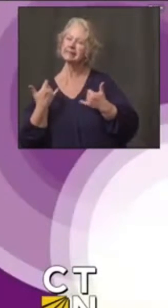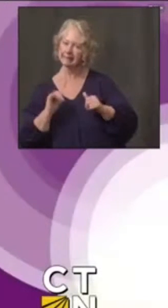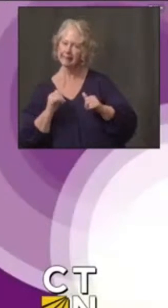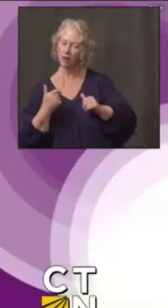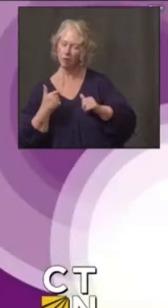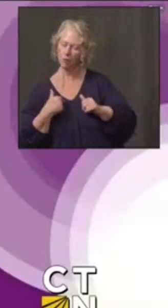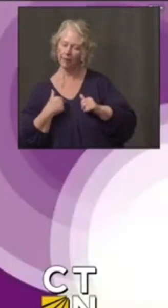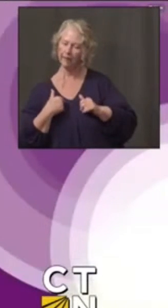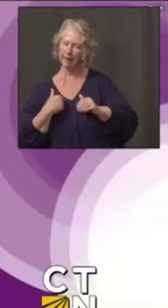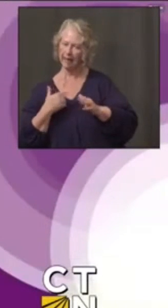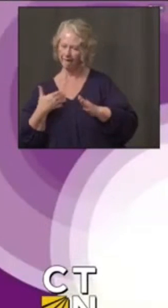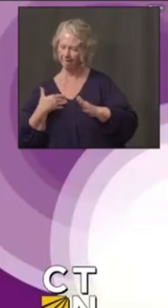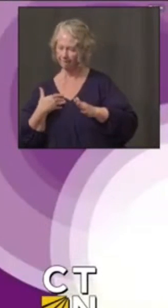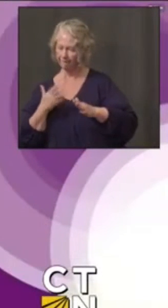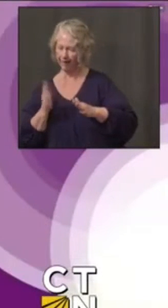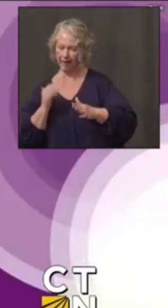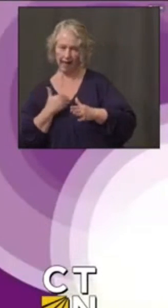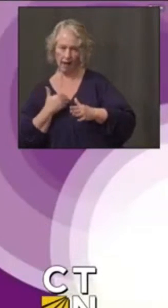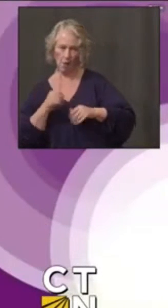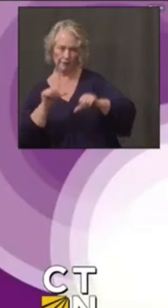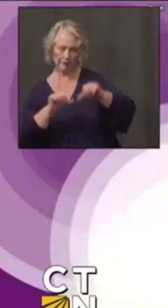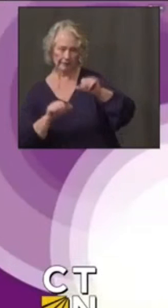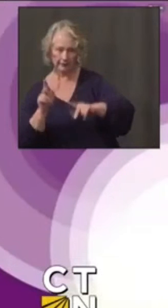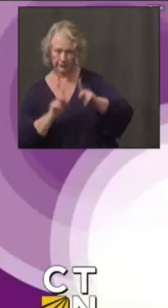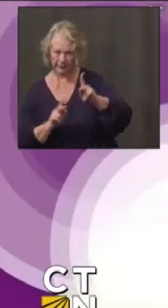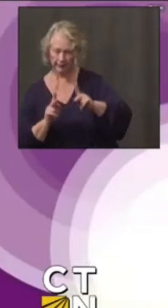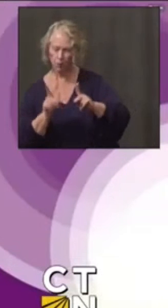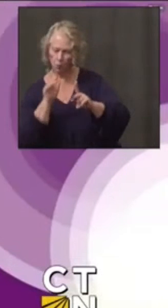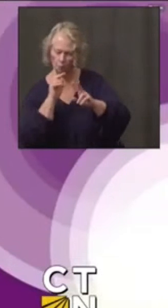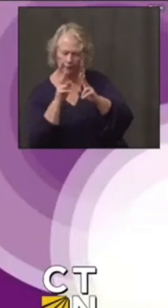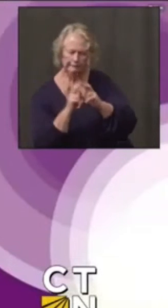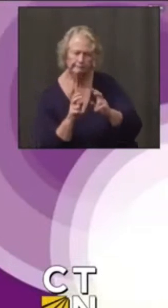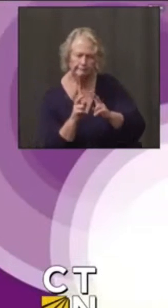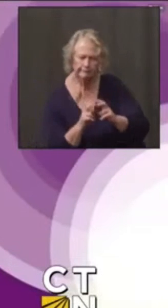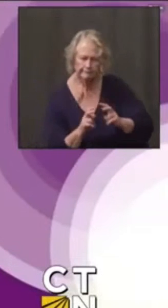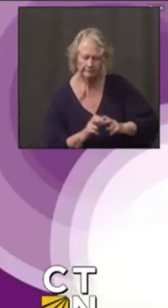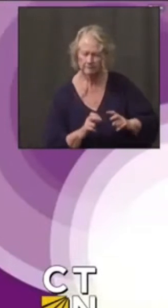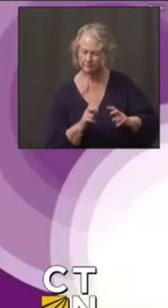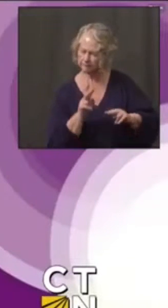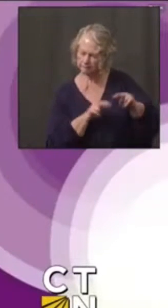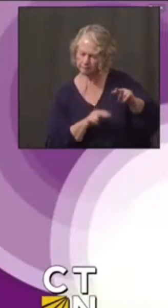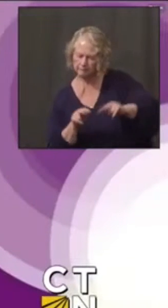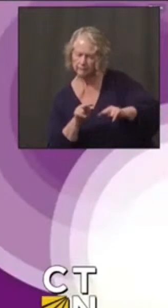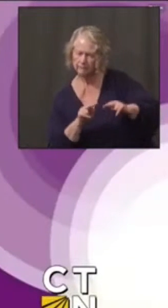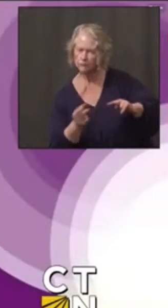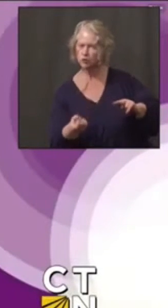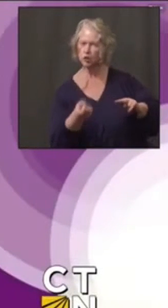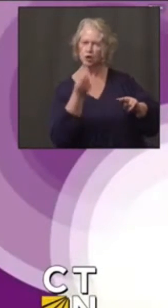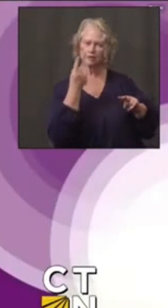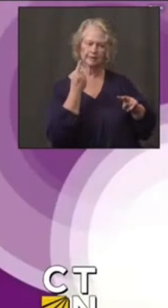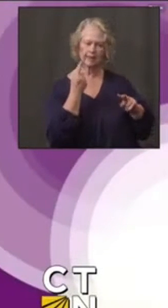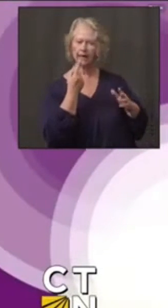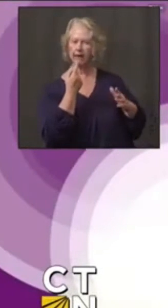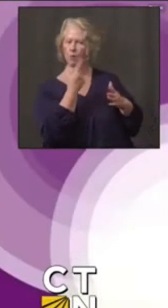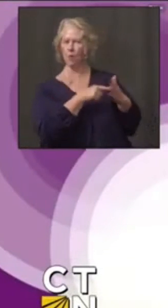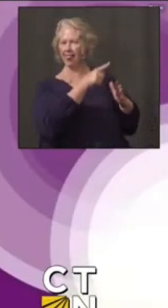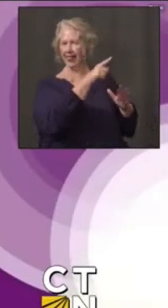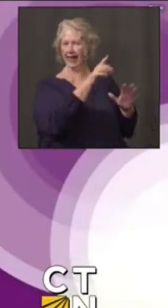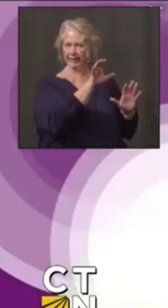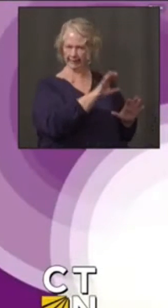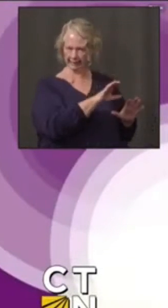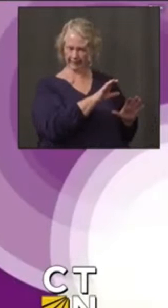our science committee that will take a second look to understand what was done, how it was done, so that they